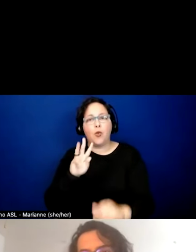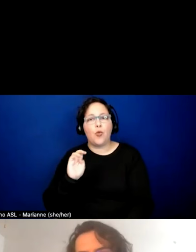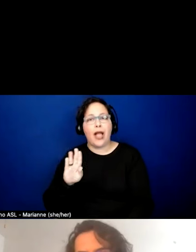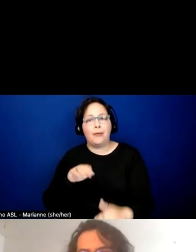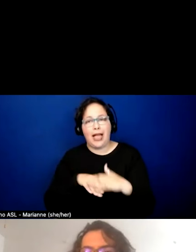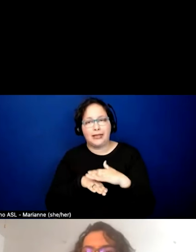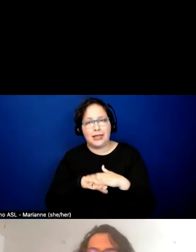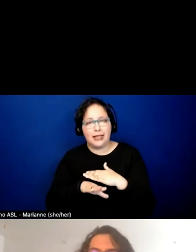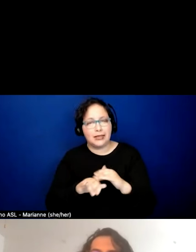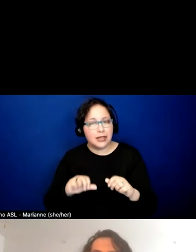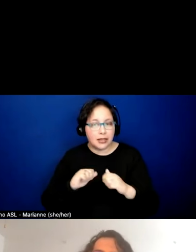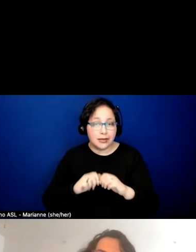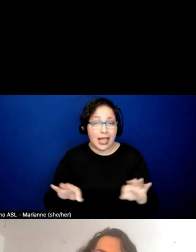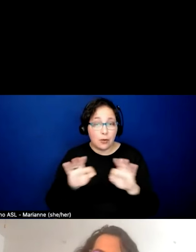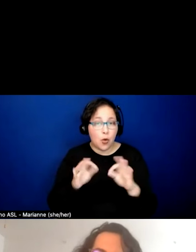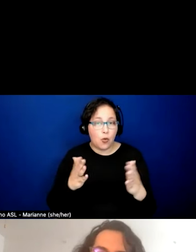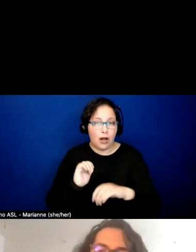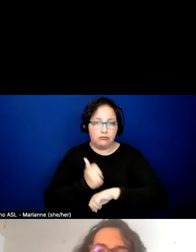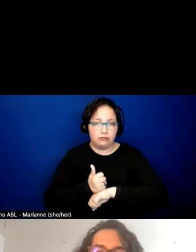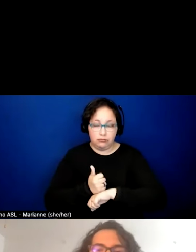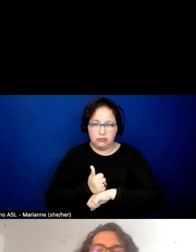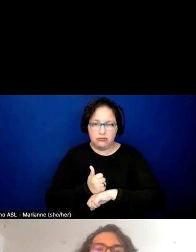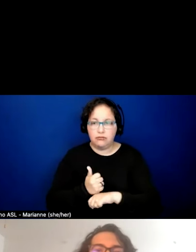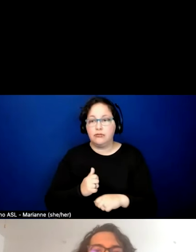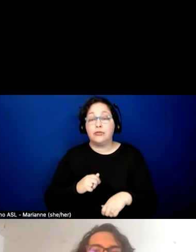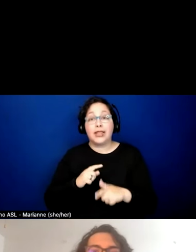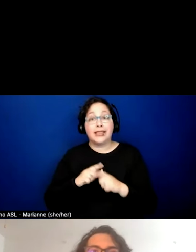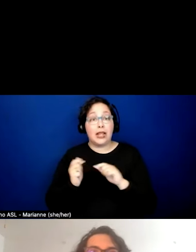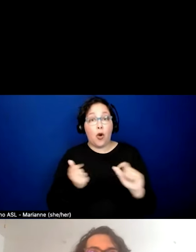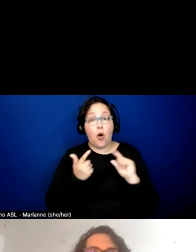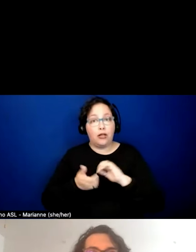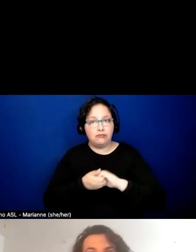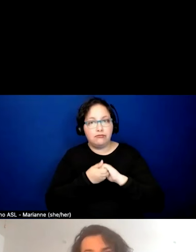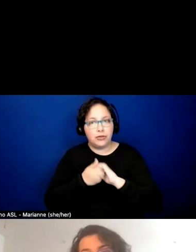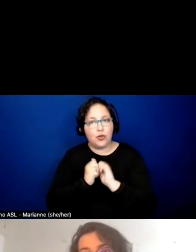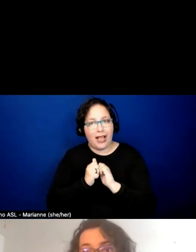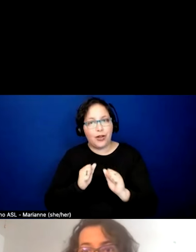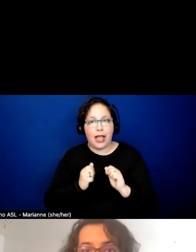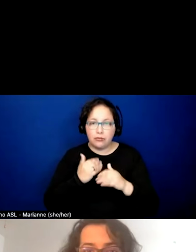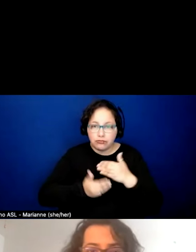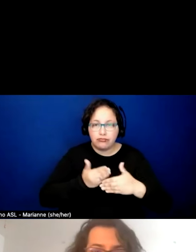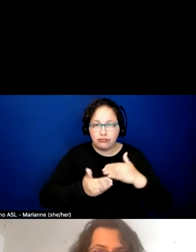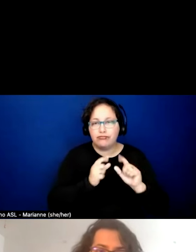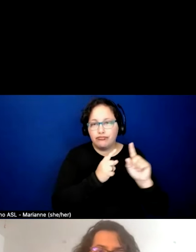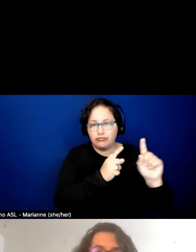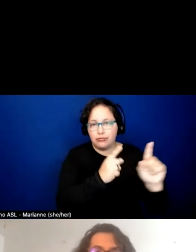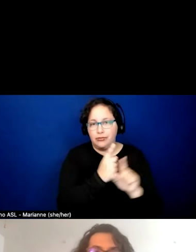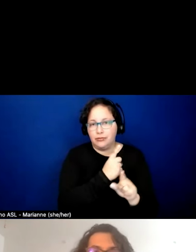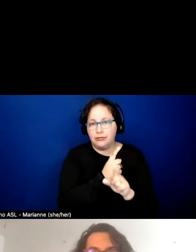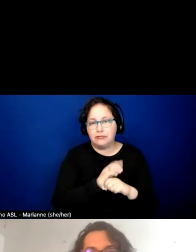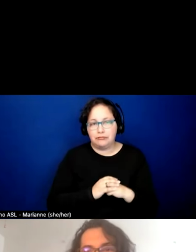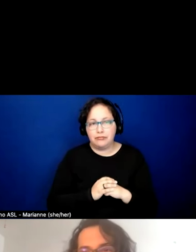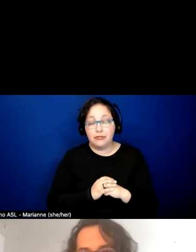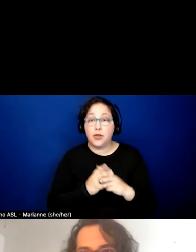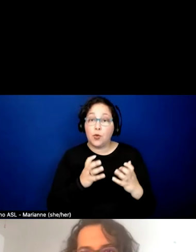of infrastructure, so that as a community together, we can continue moving forward in trying to make